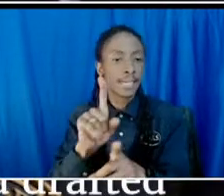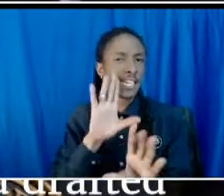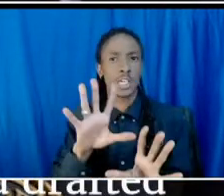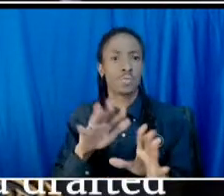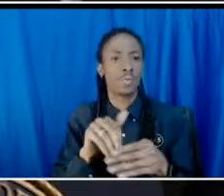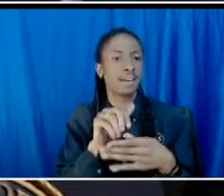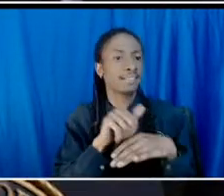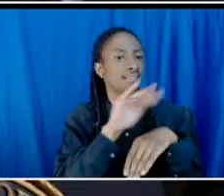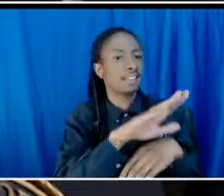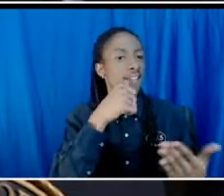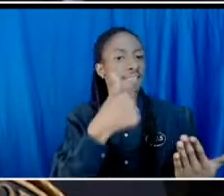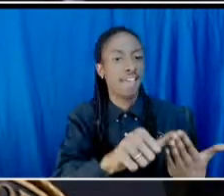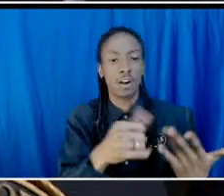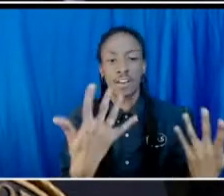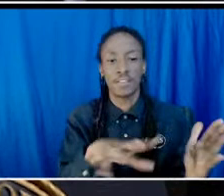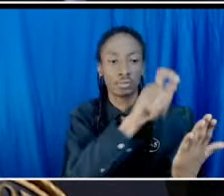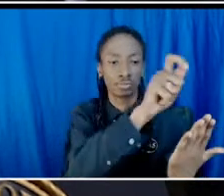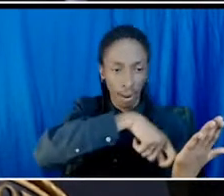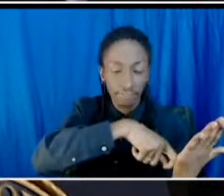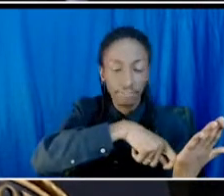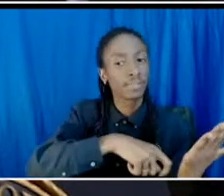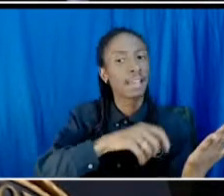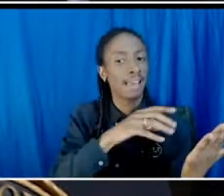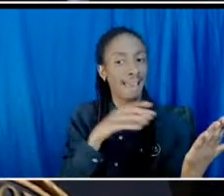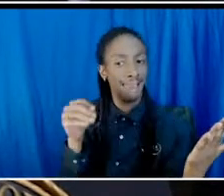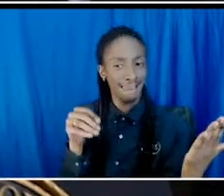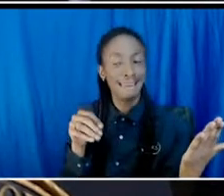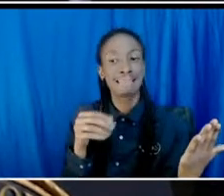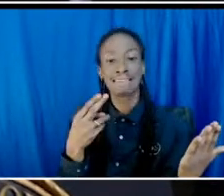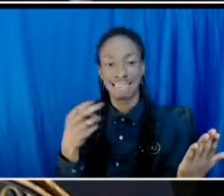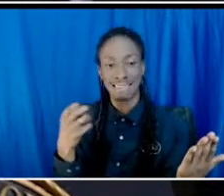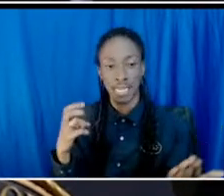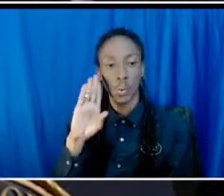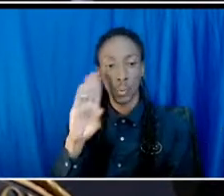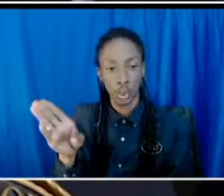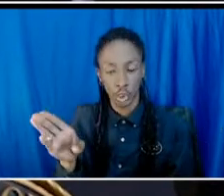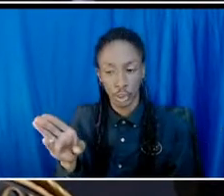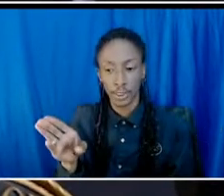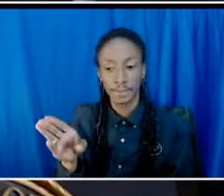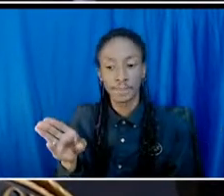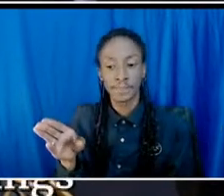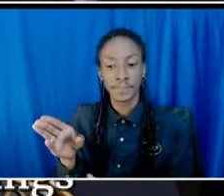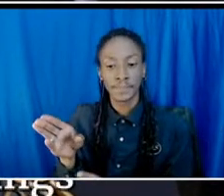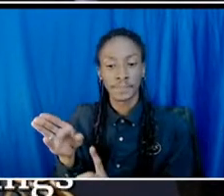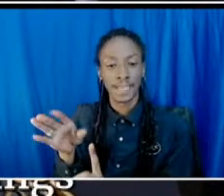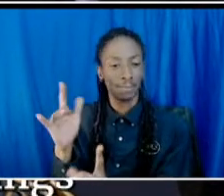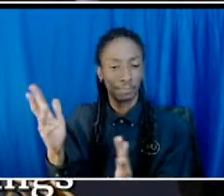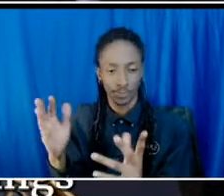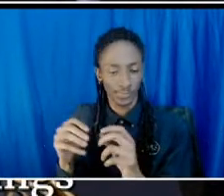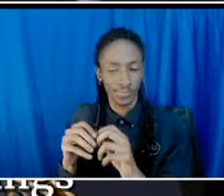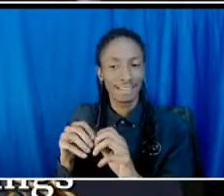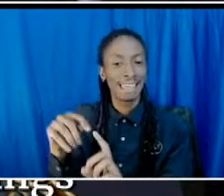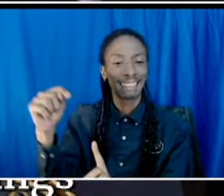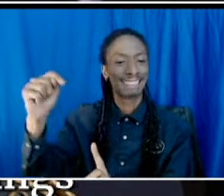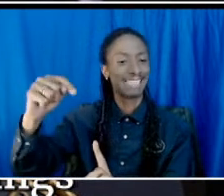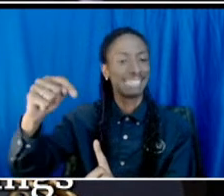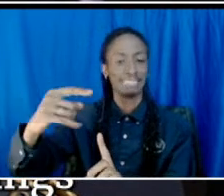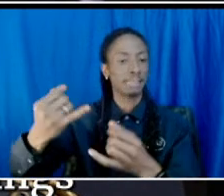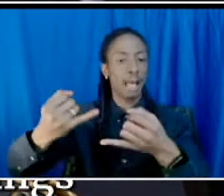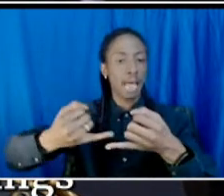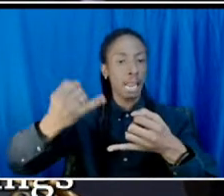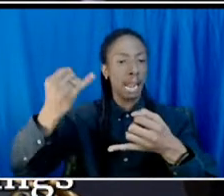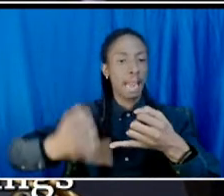had drafted, and that this was a last